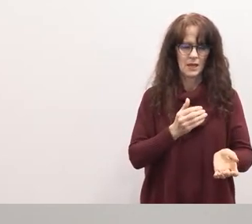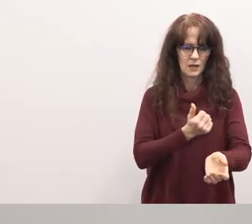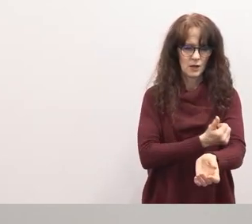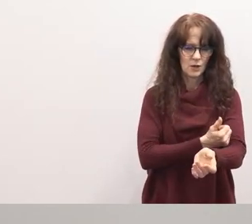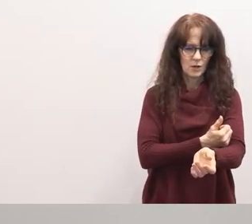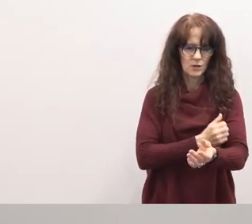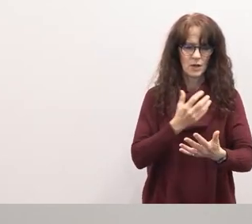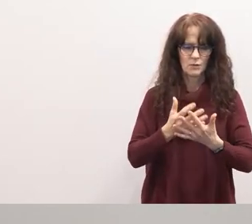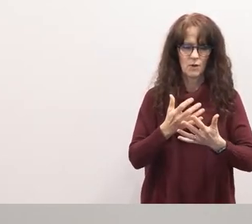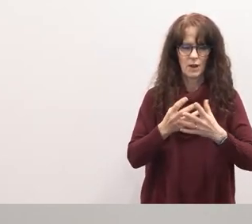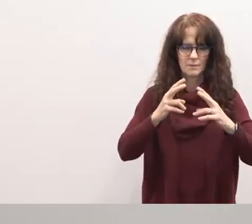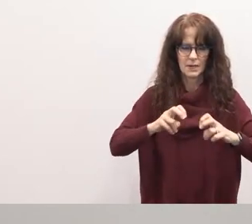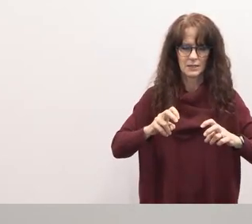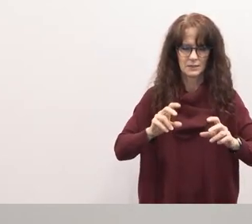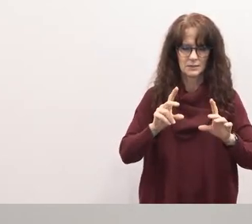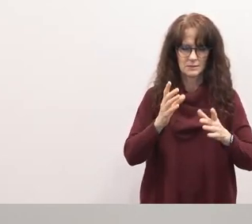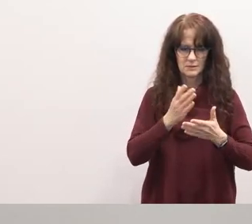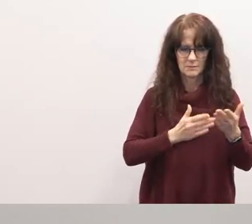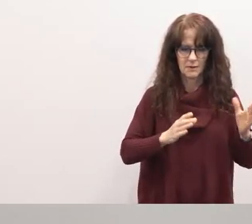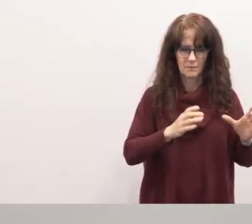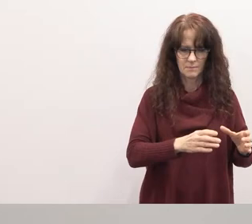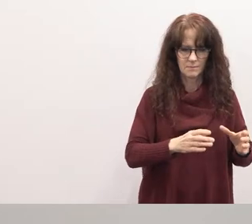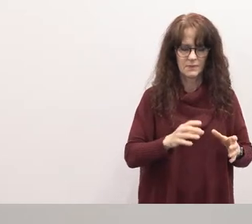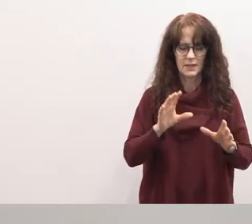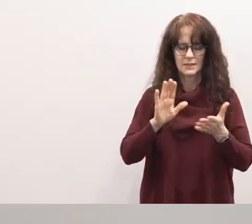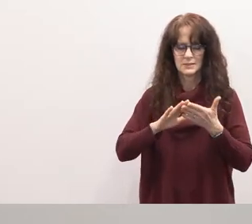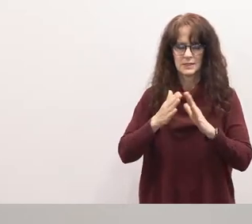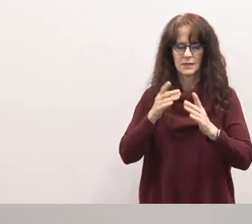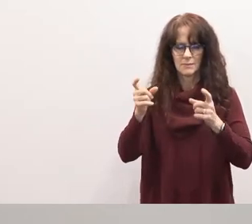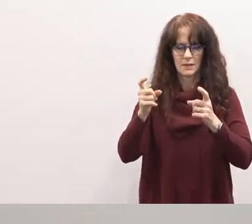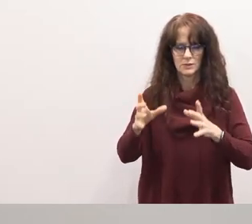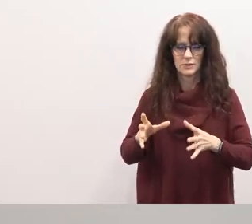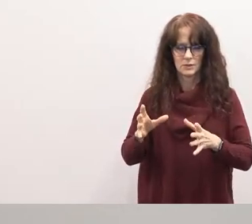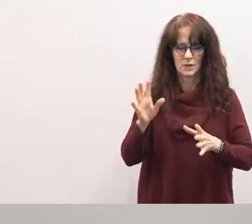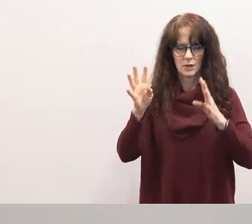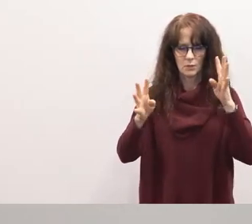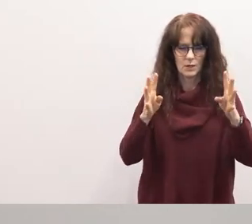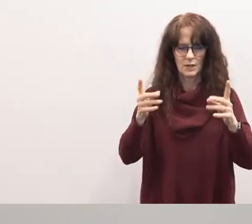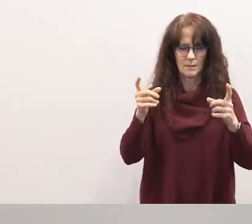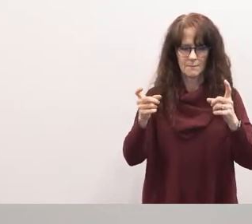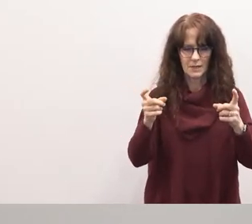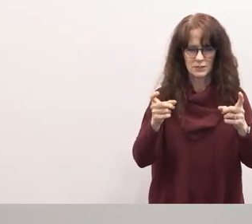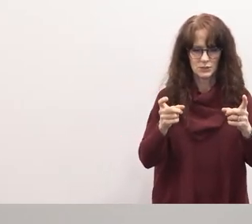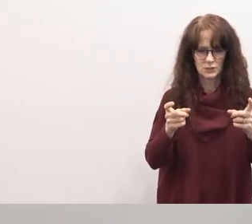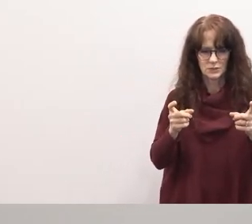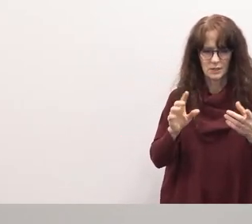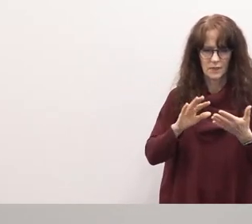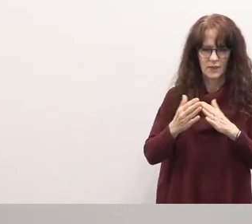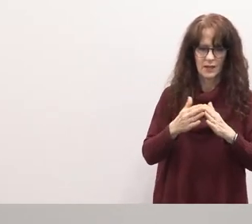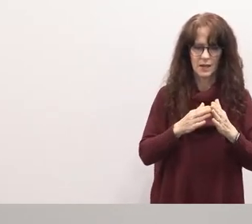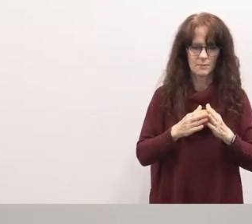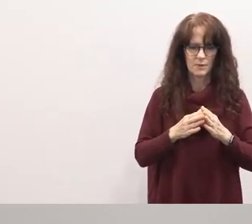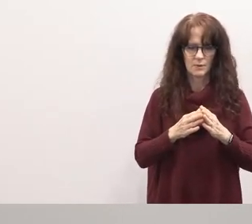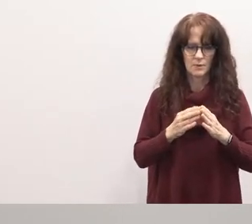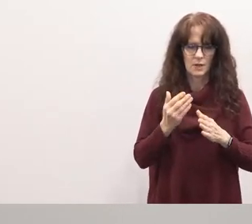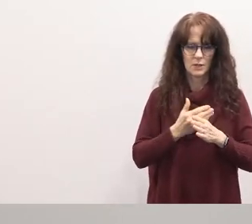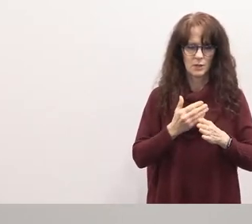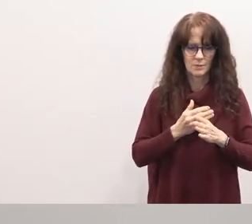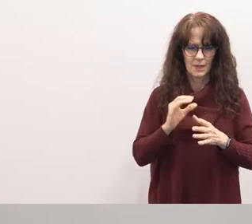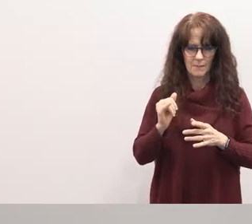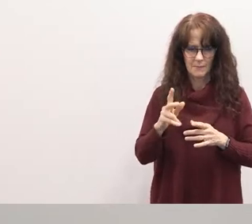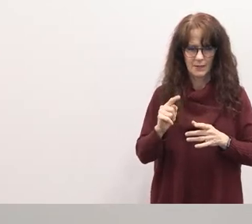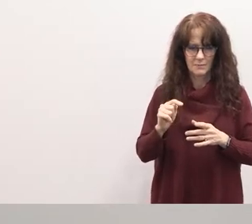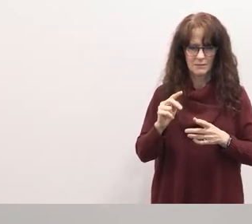Analysis Division, then in the City Manager's Office, where she helped create and managed the Neighborhood Nuisance Abatement